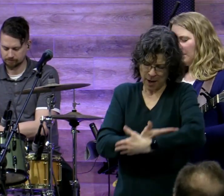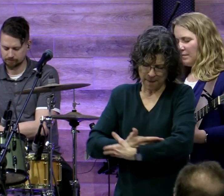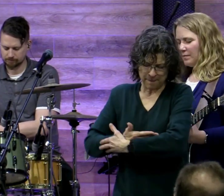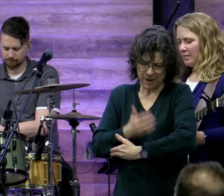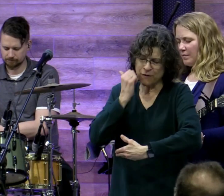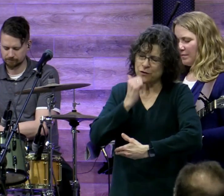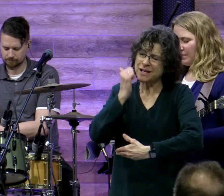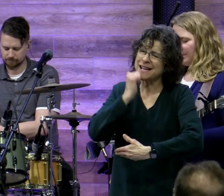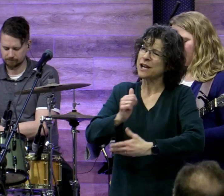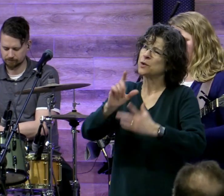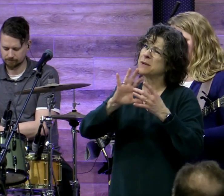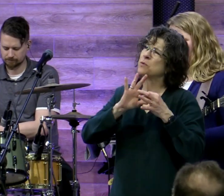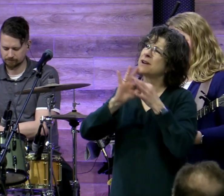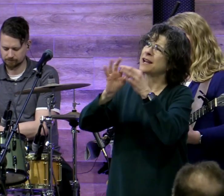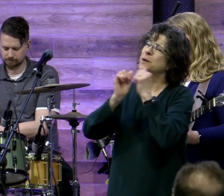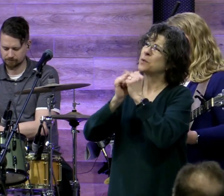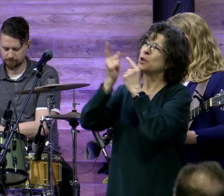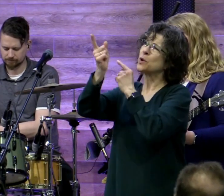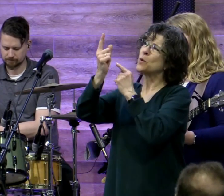you fully.